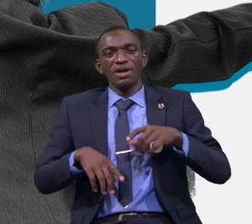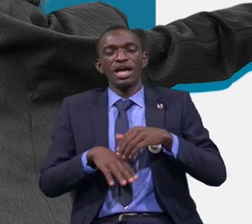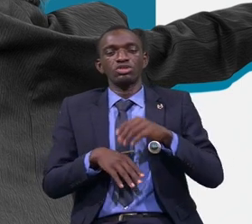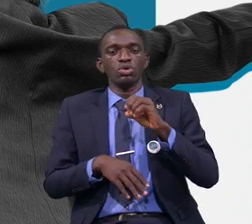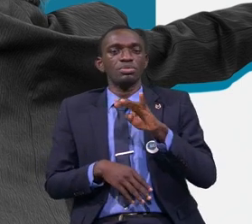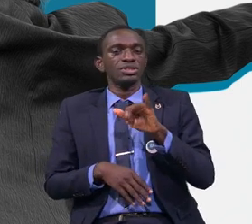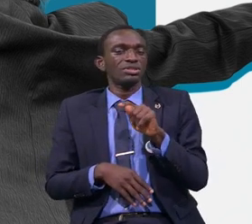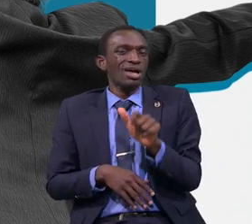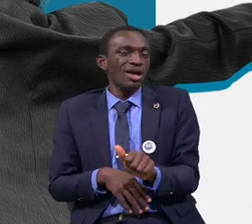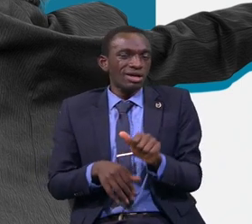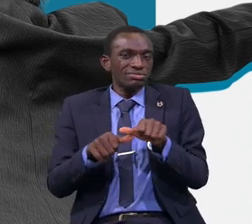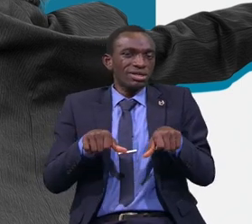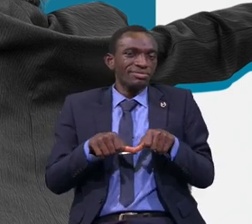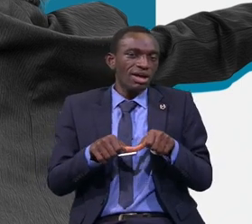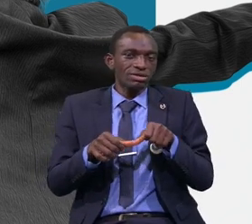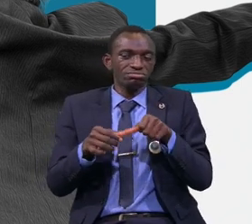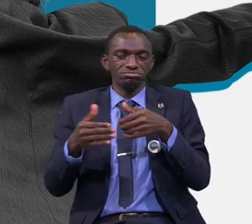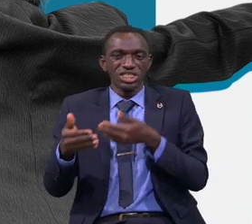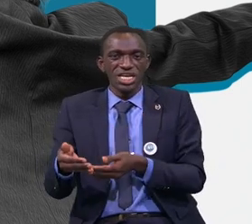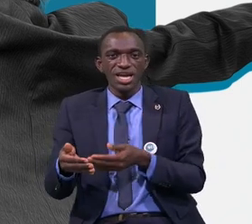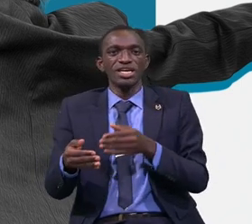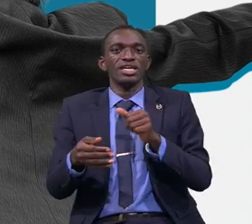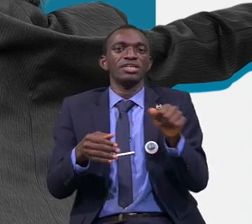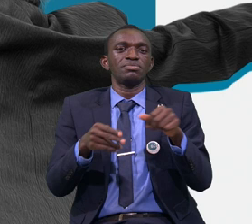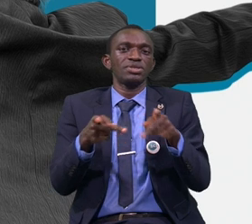I am staying near Boulangerie,